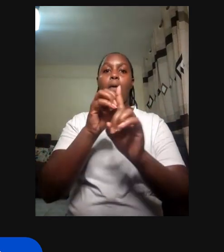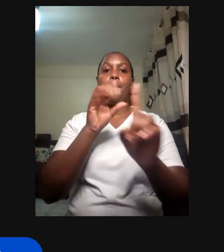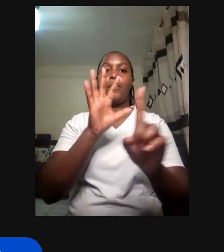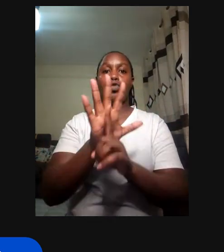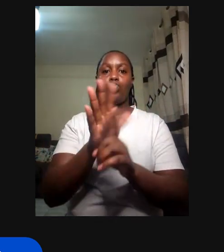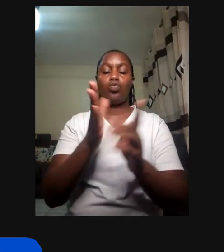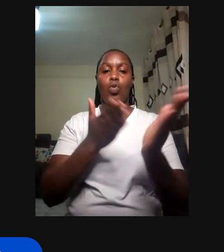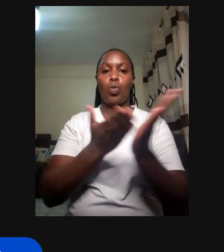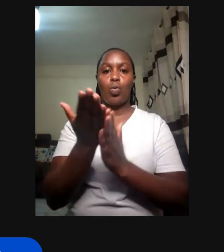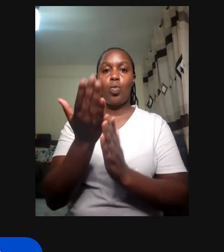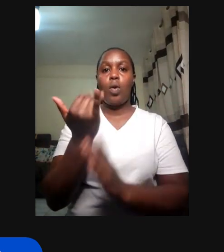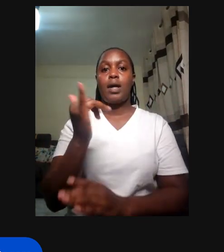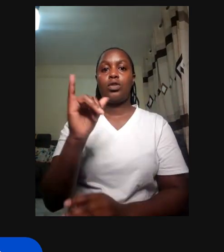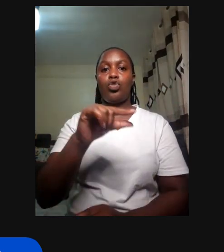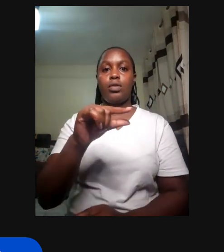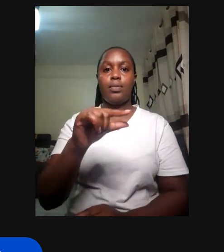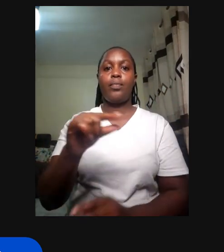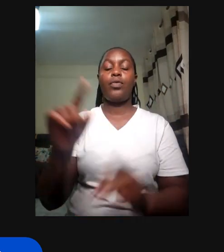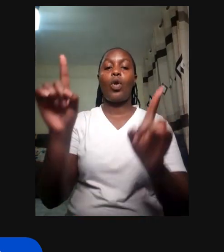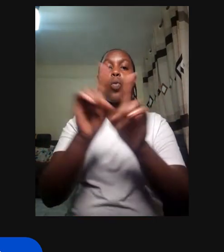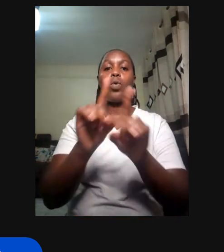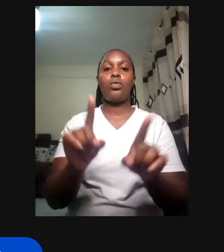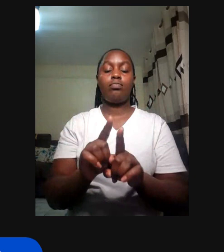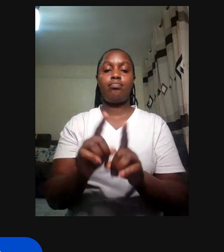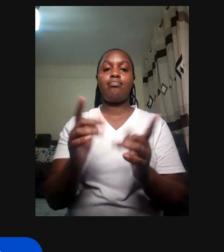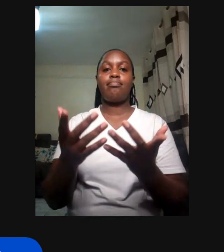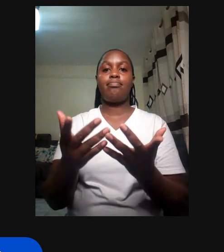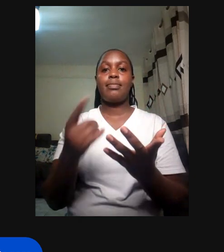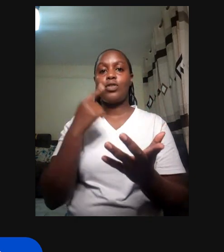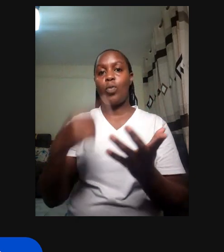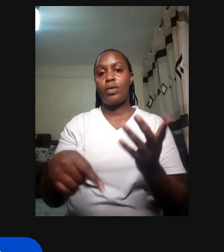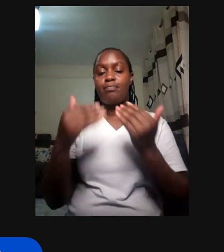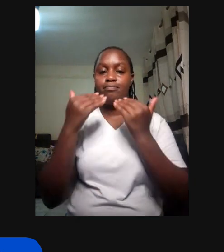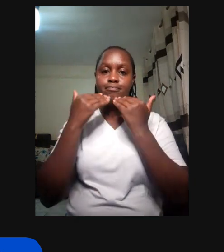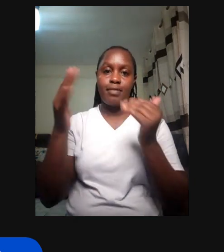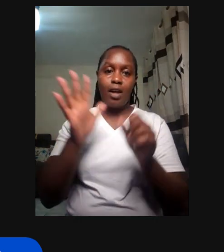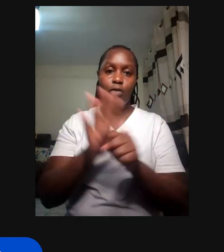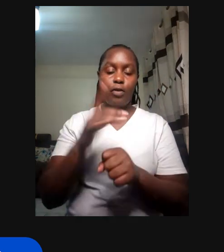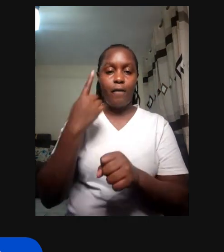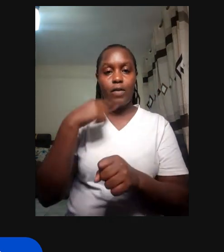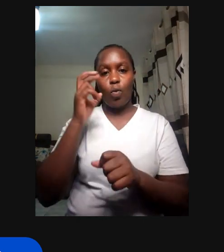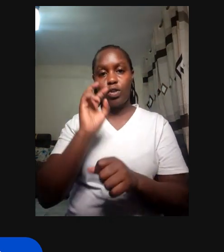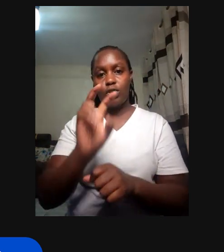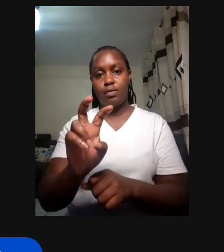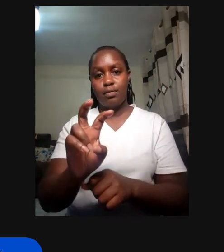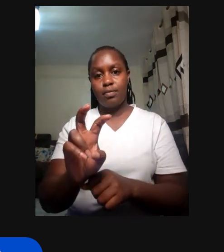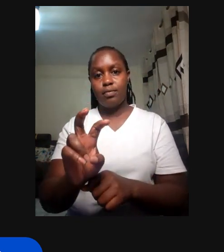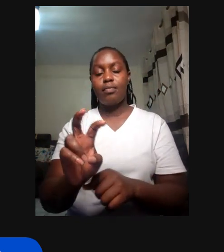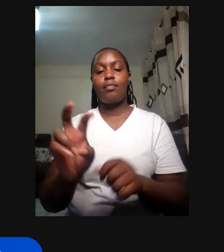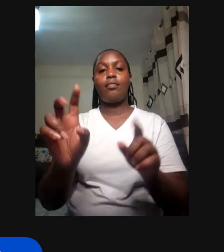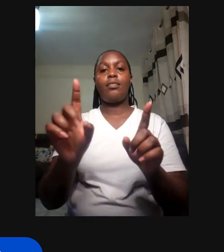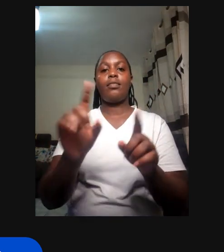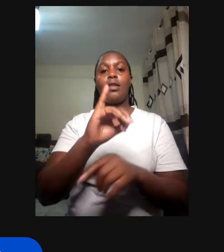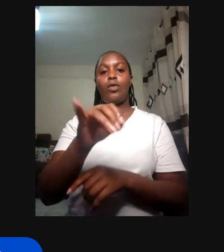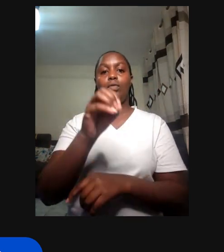through Instagram. Again, I say thank you so much for tuning in. Yes, Joyce, back to